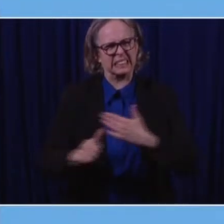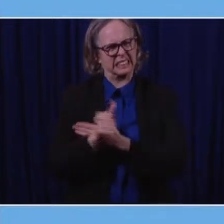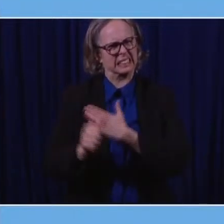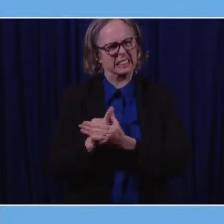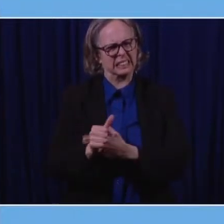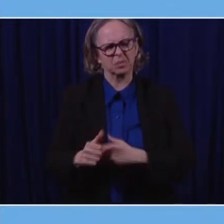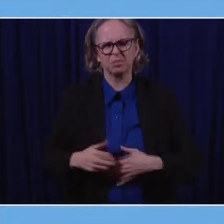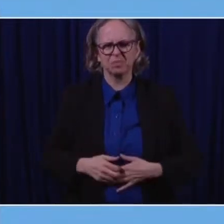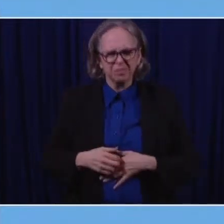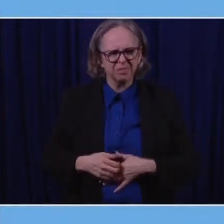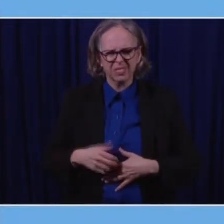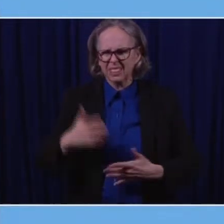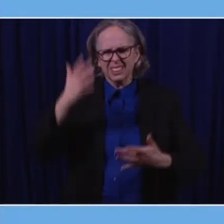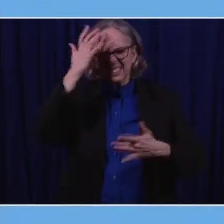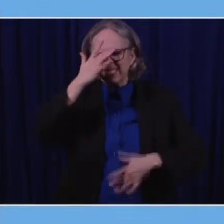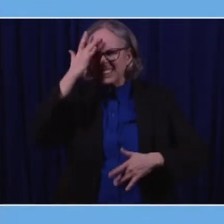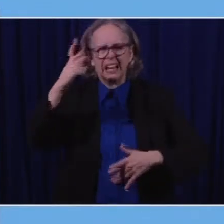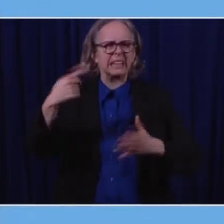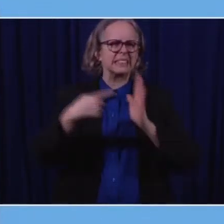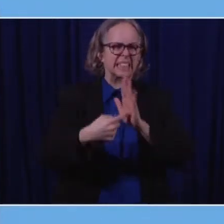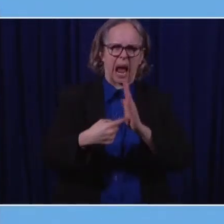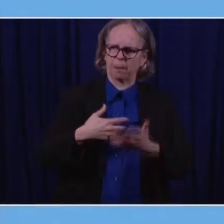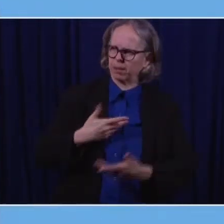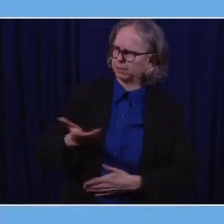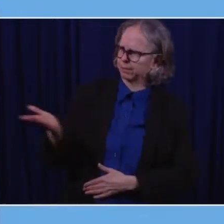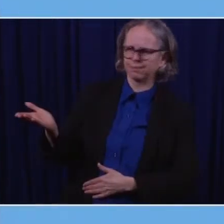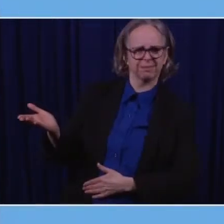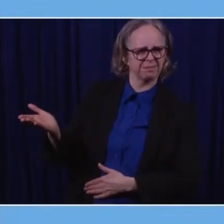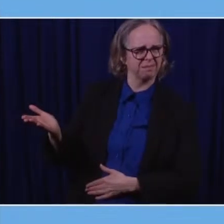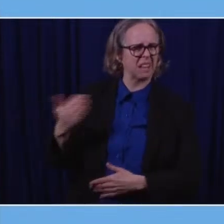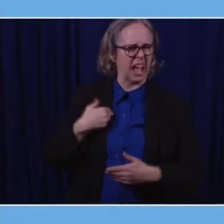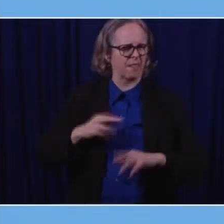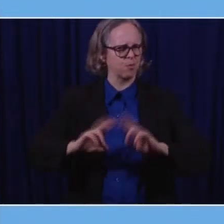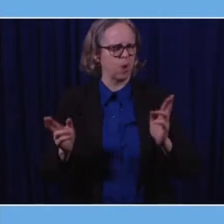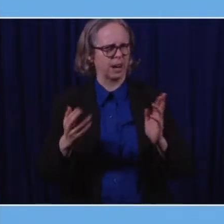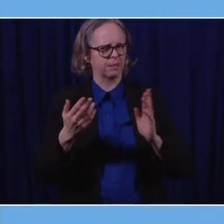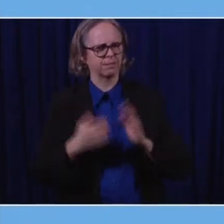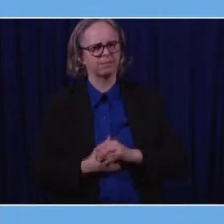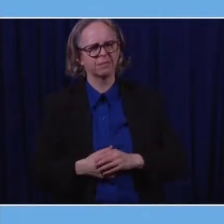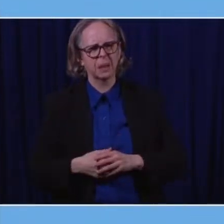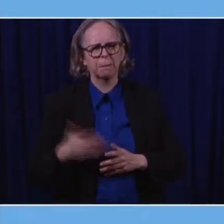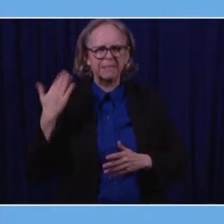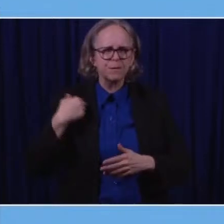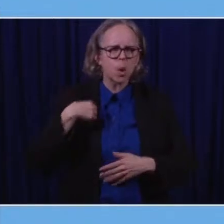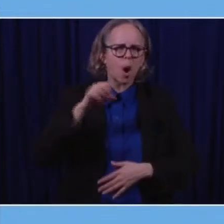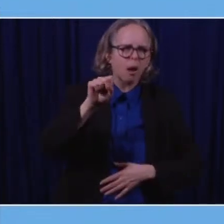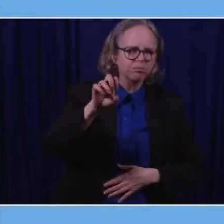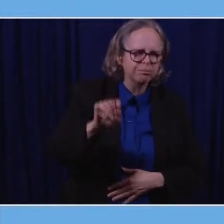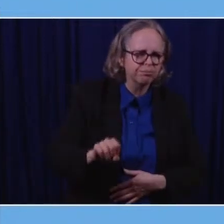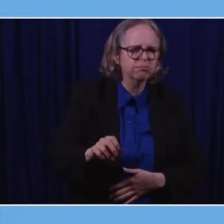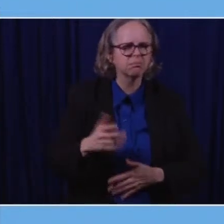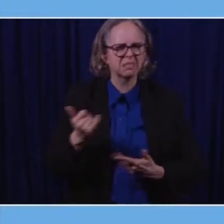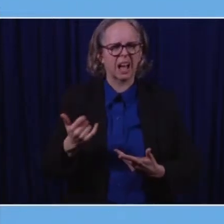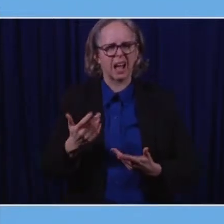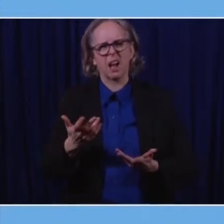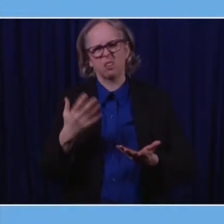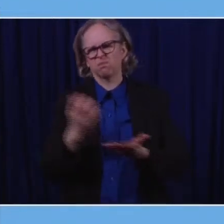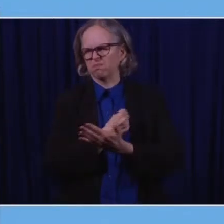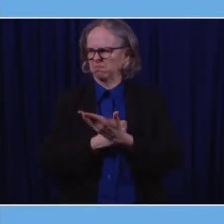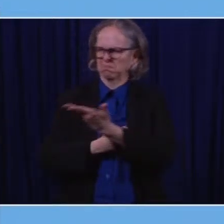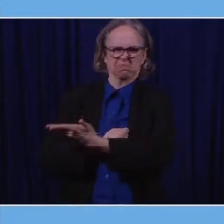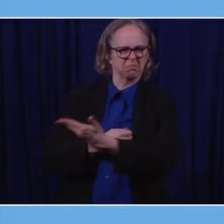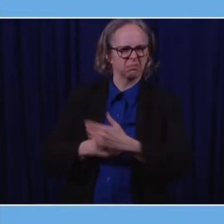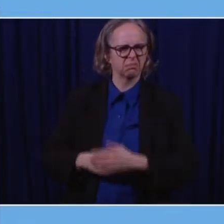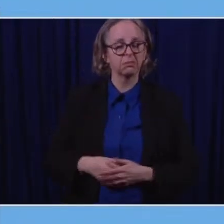these conditions before, but as we approach the first day when individuals who qualify can get a shot, and that will be